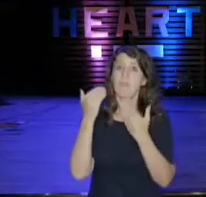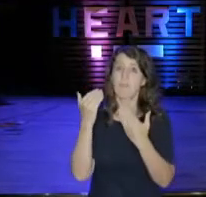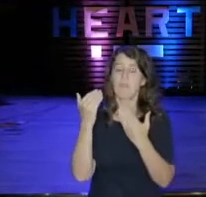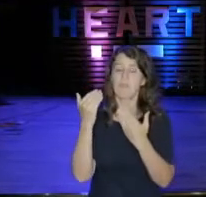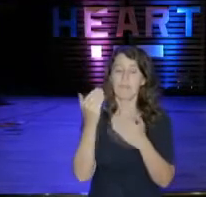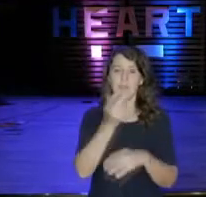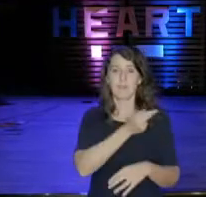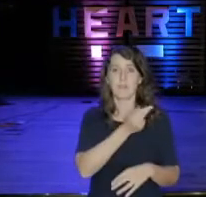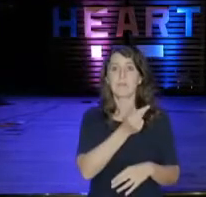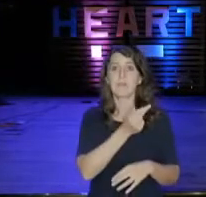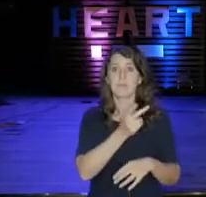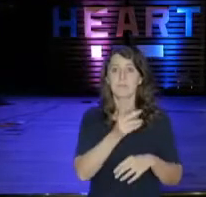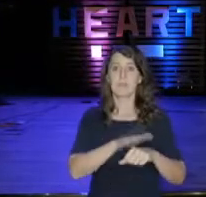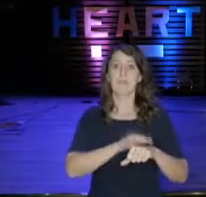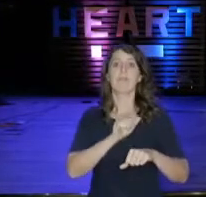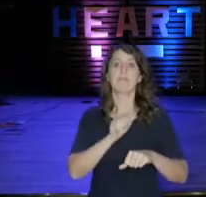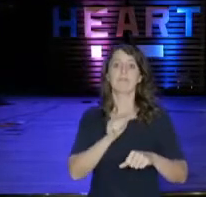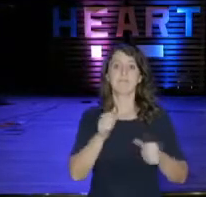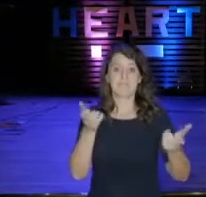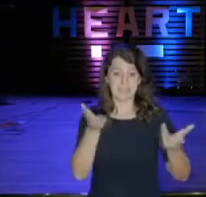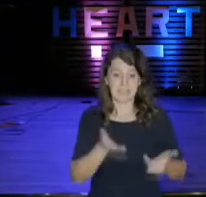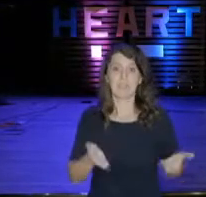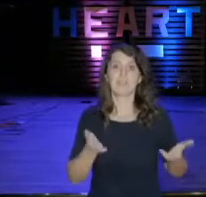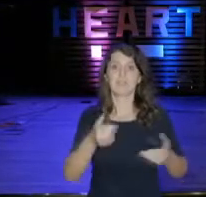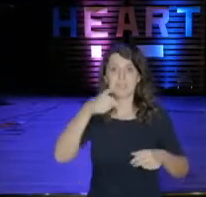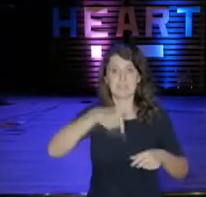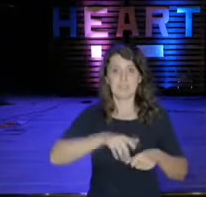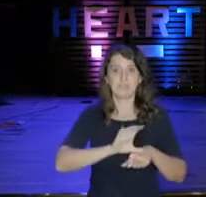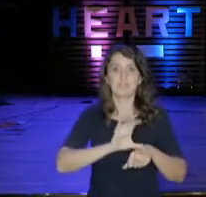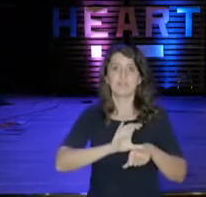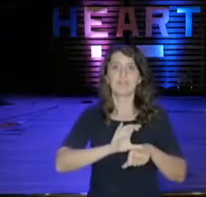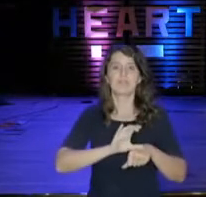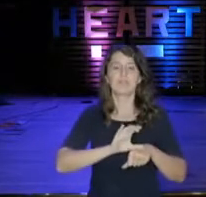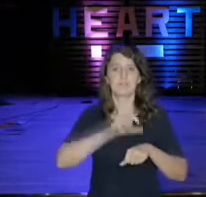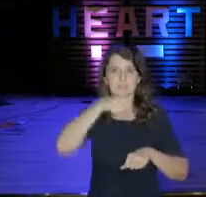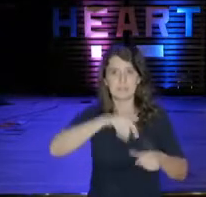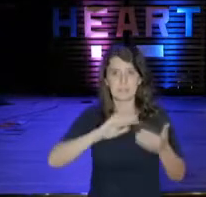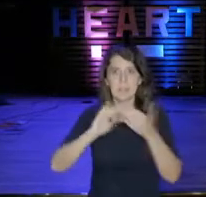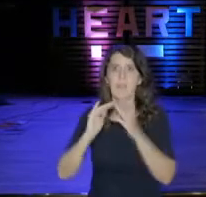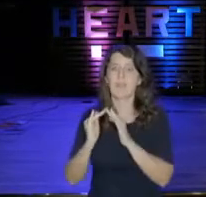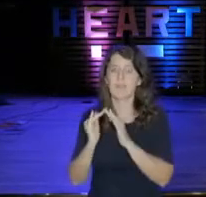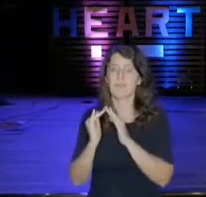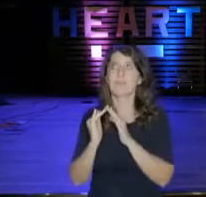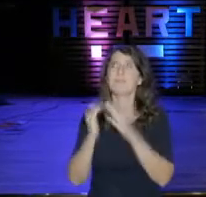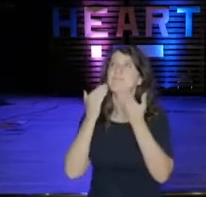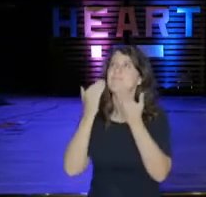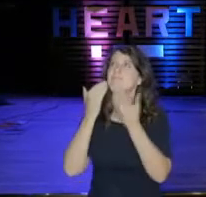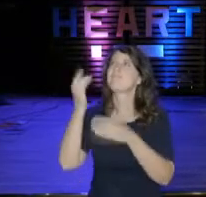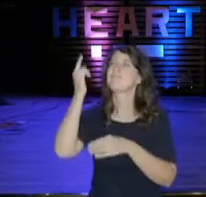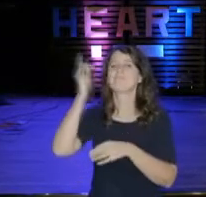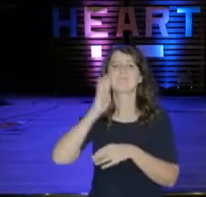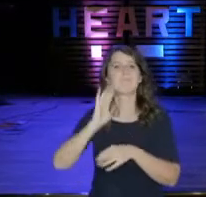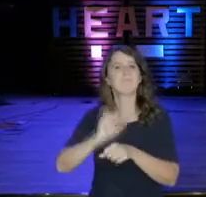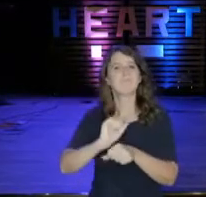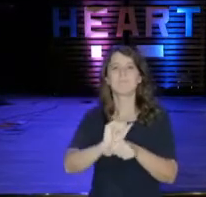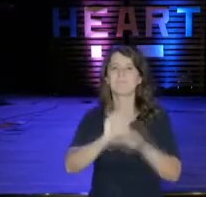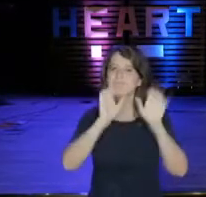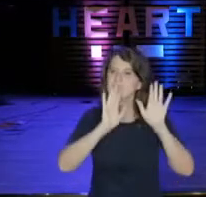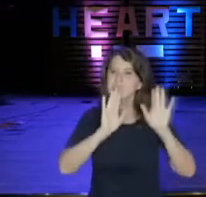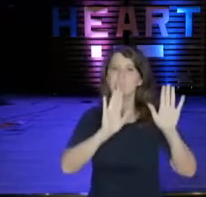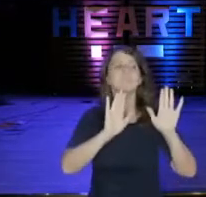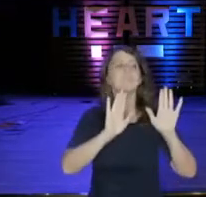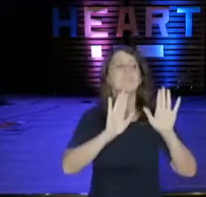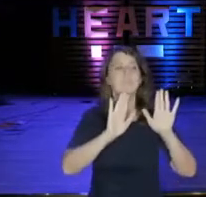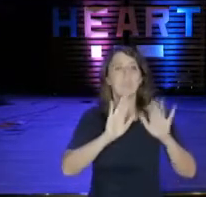are called to here, to this particular church in this particular town. Lord, we're grateful that you are going to do some great things in them and through